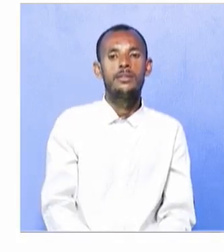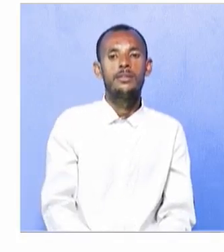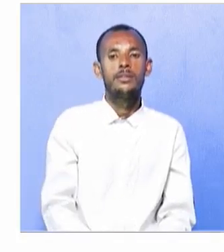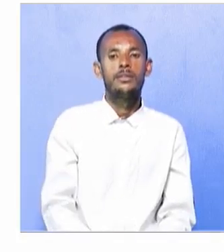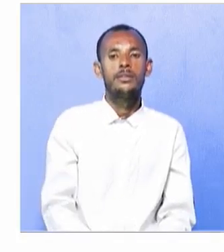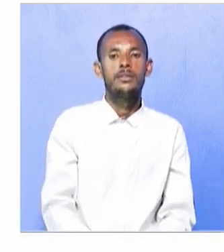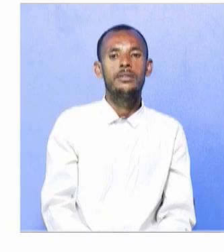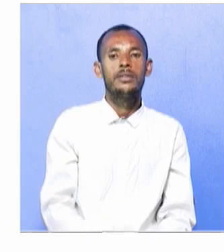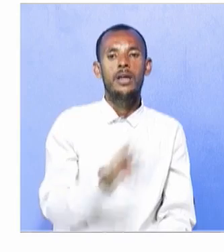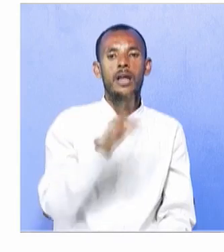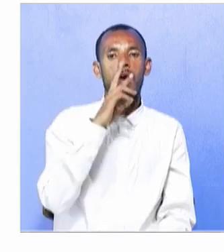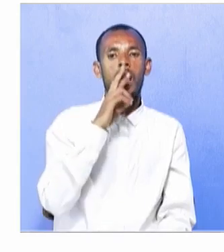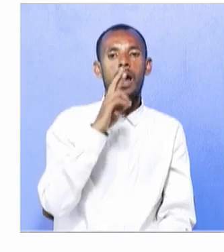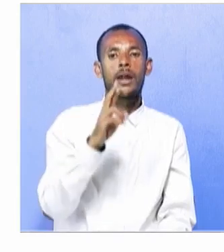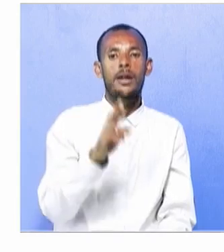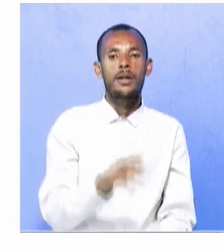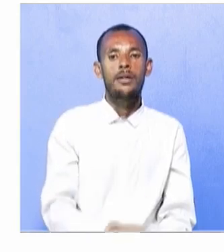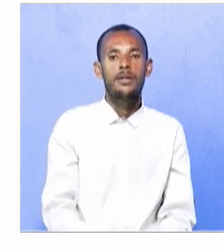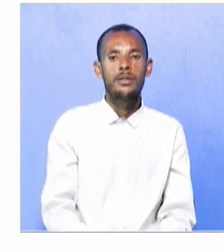are